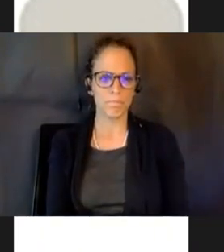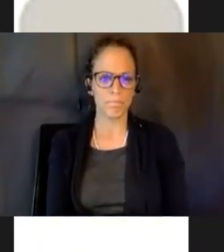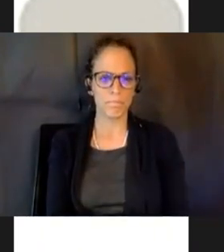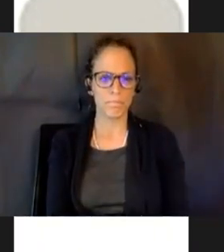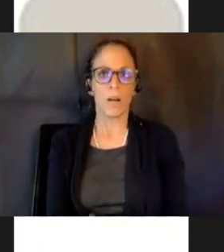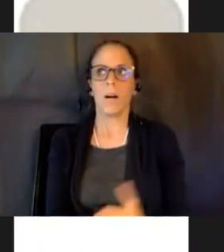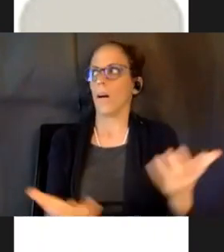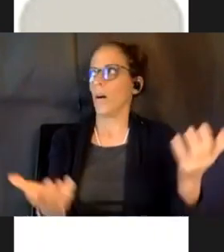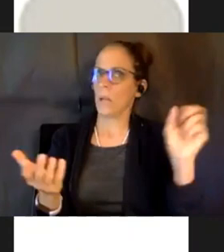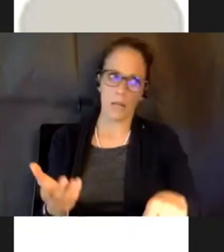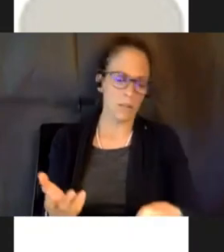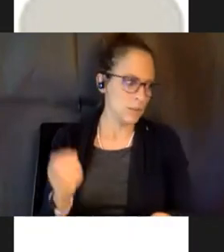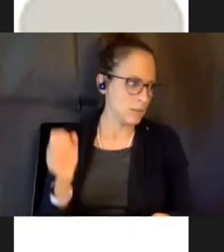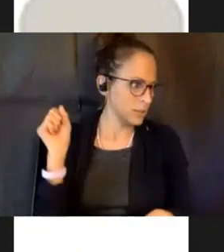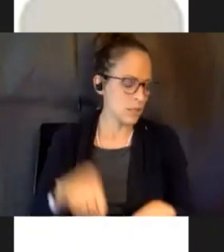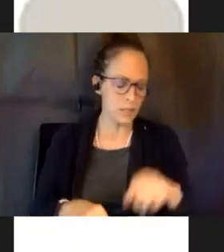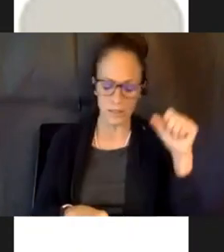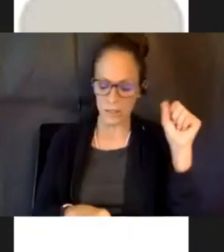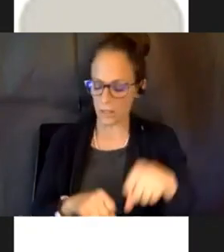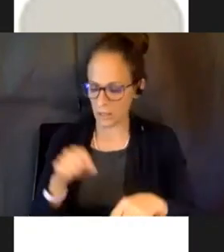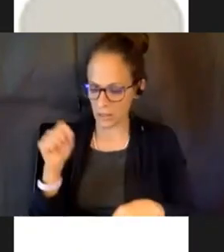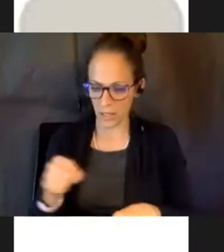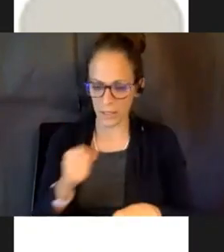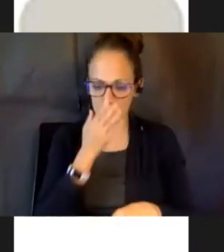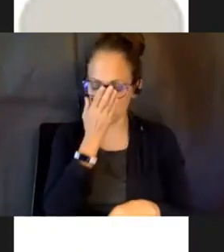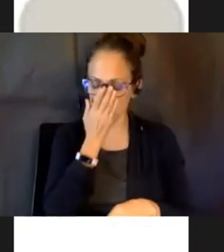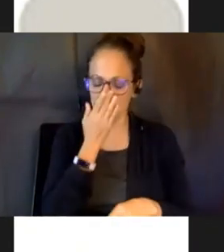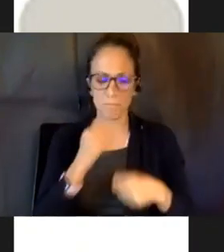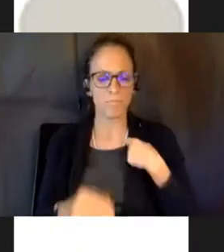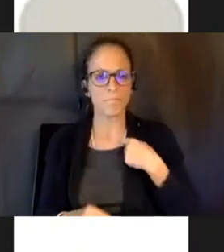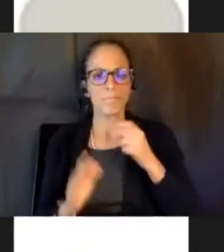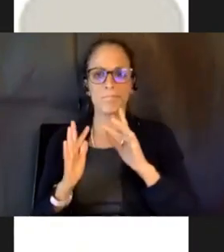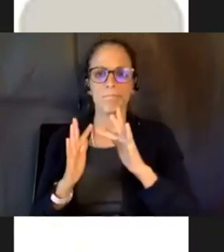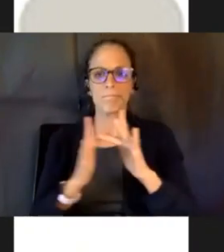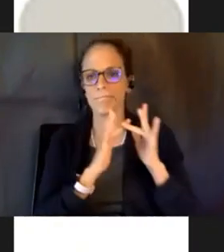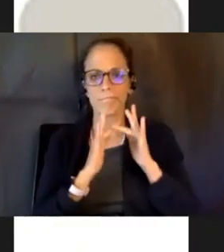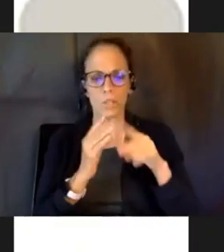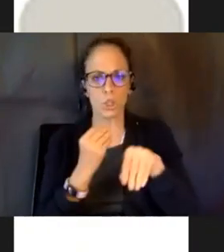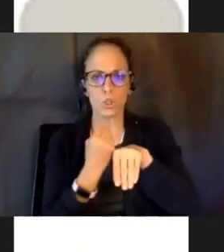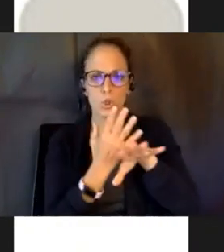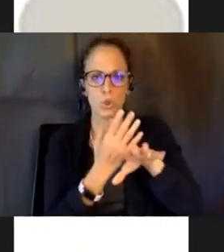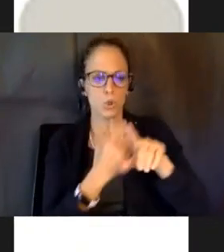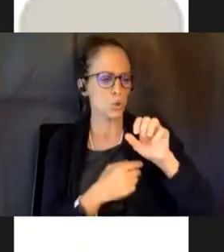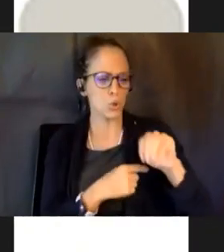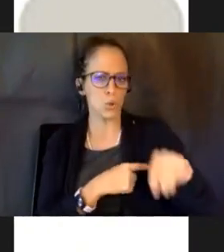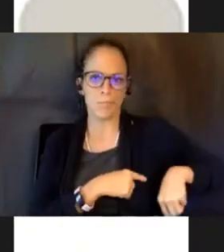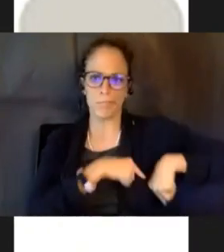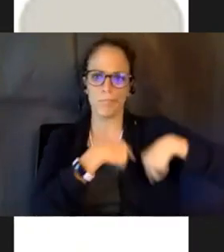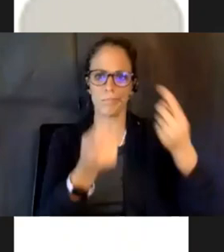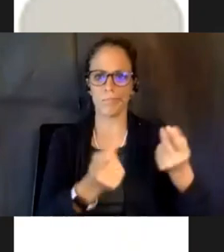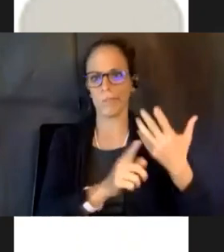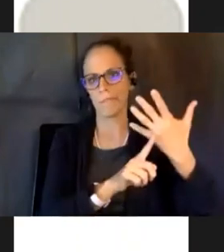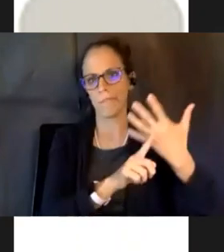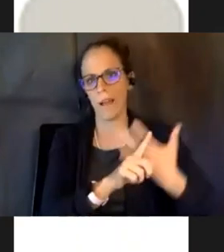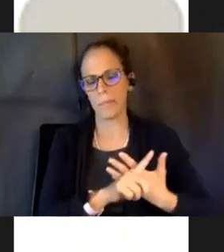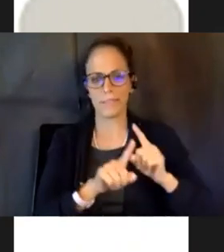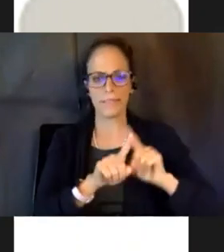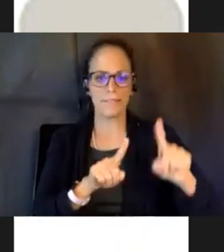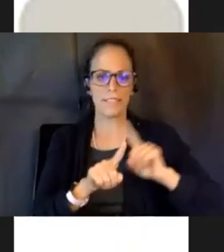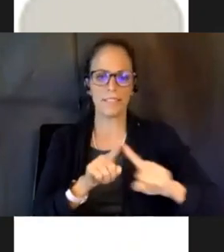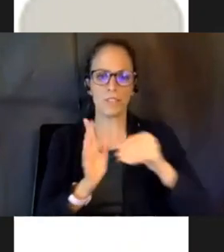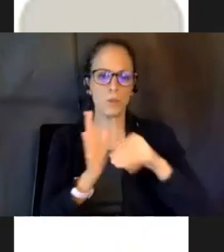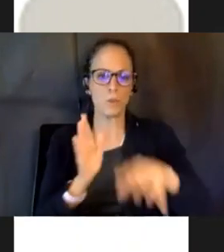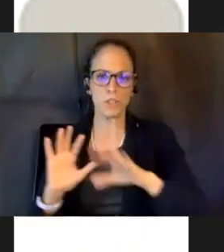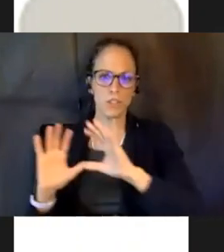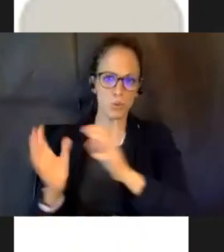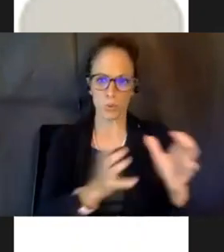I've been talking to different groups of students around the country on Zoom, of course, you know, in the past 5 months, and we often have these conversations. And one of the things